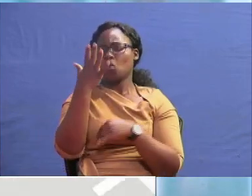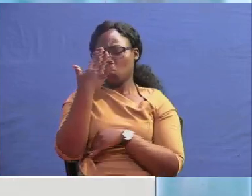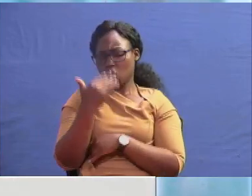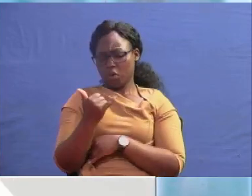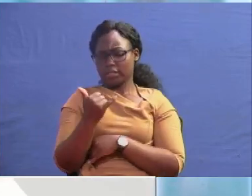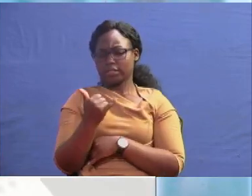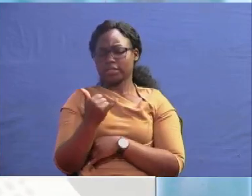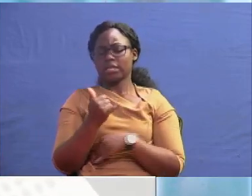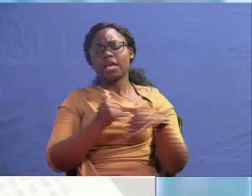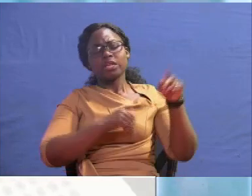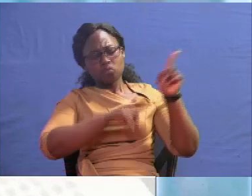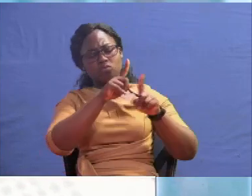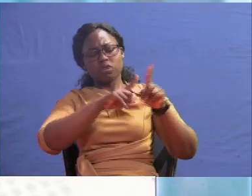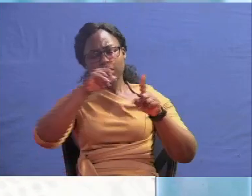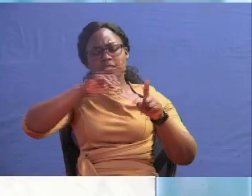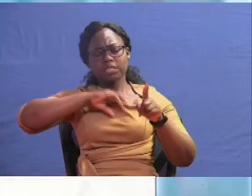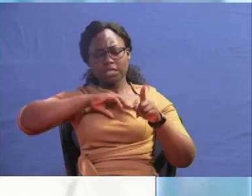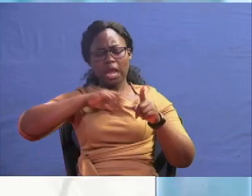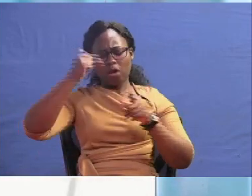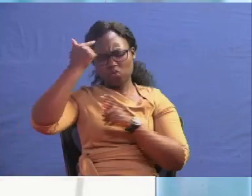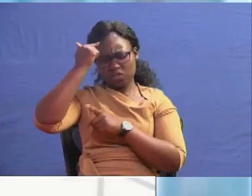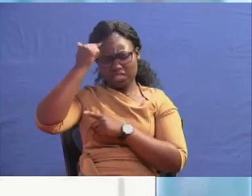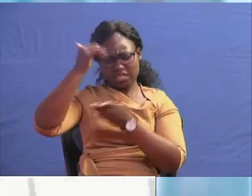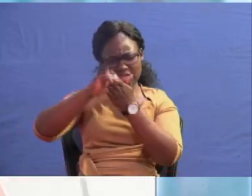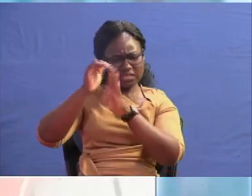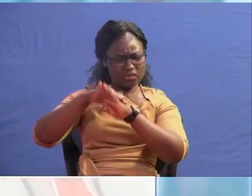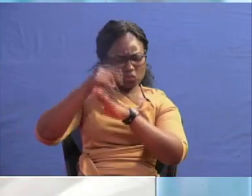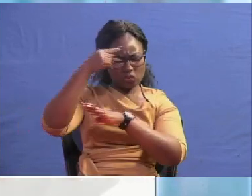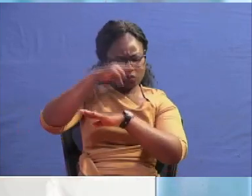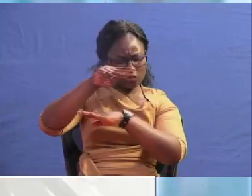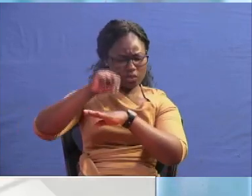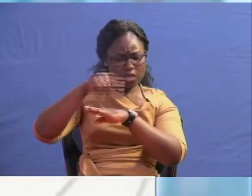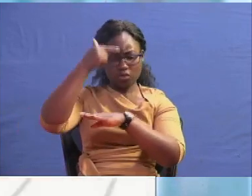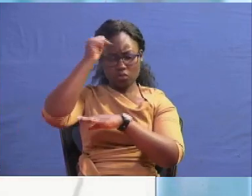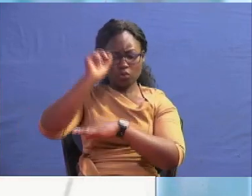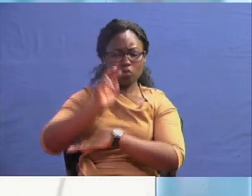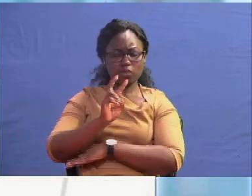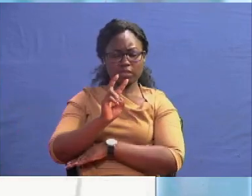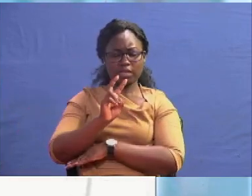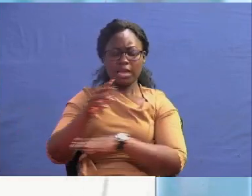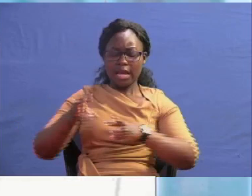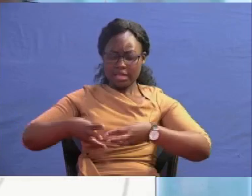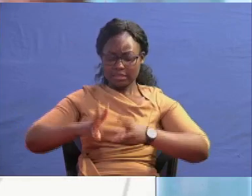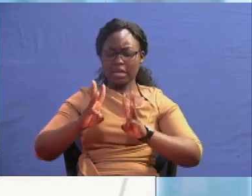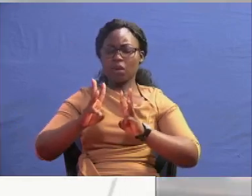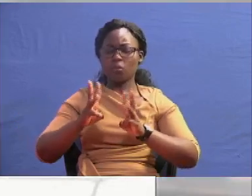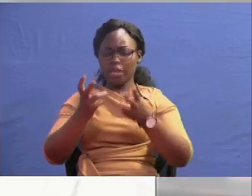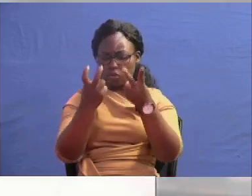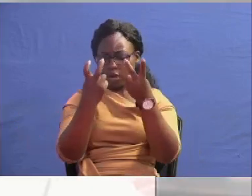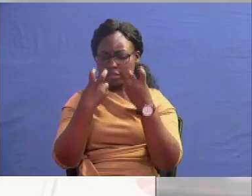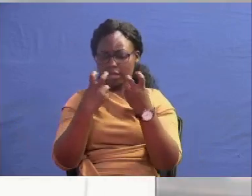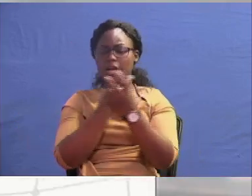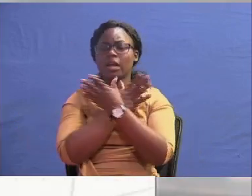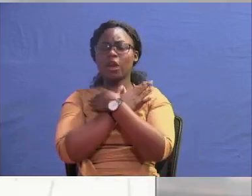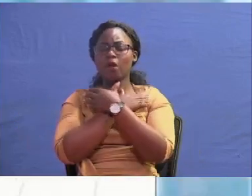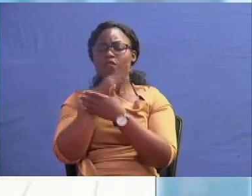travel, and in his own view, he thinks that is good for the nation, because he sees it as a way to attract friends,